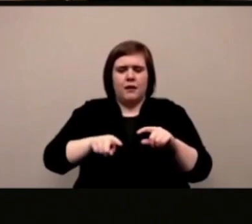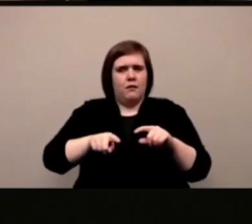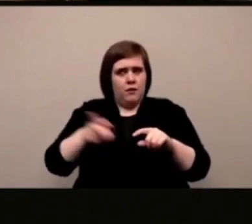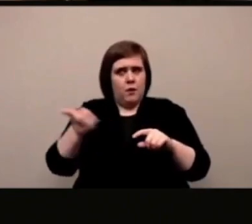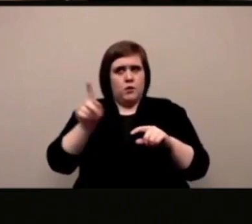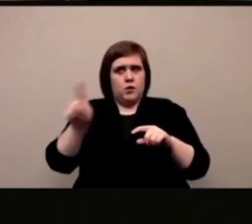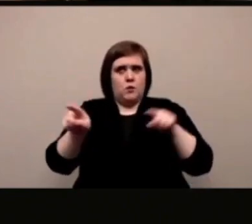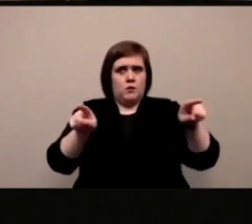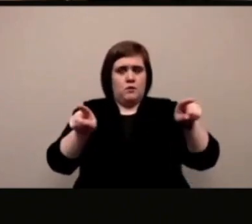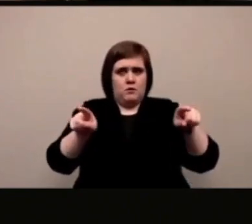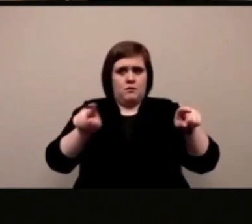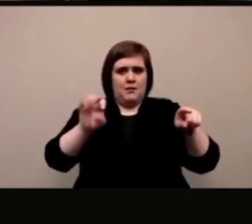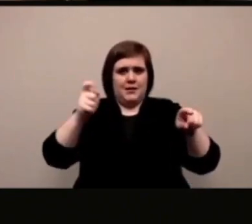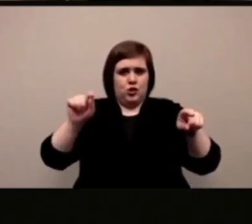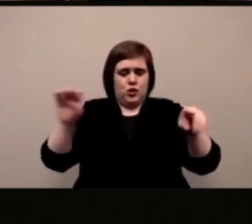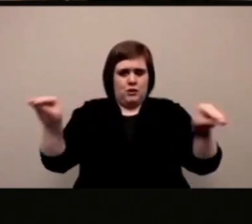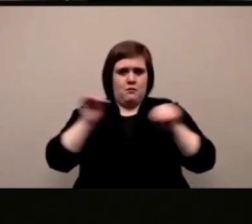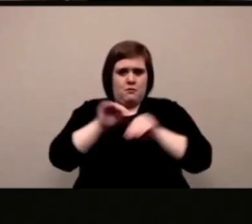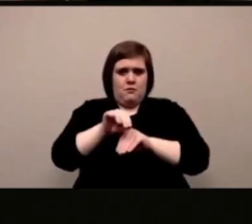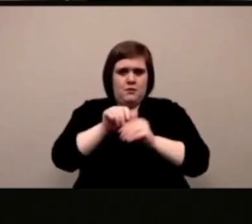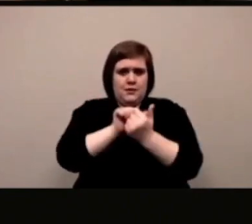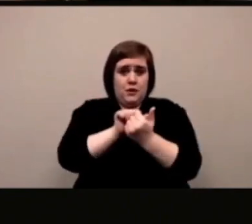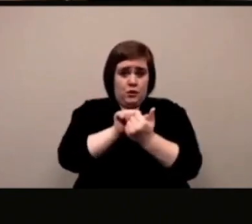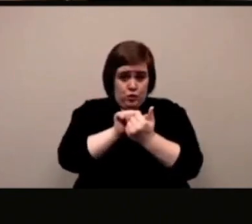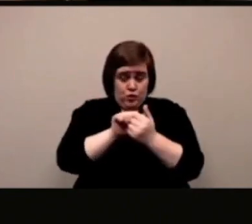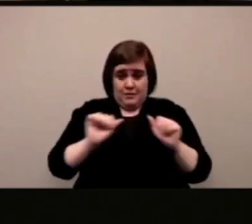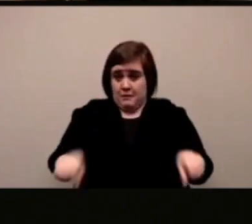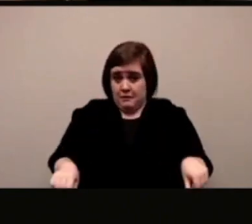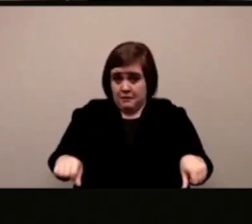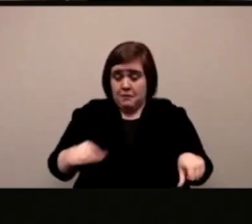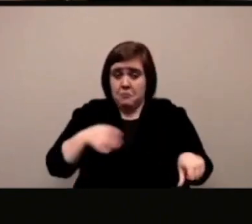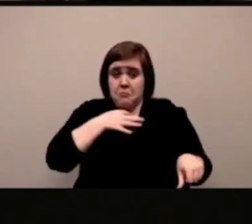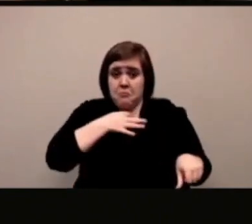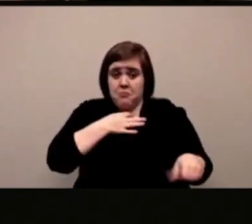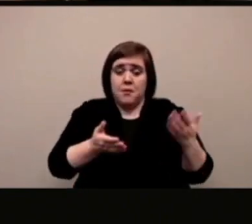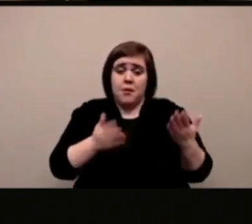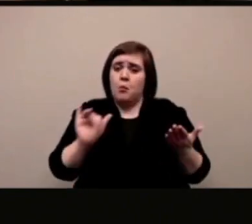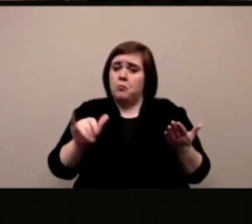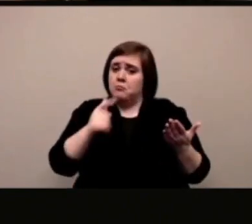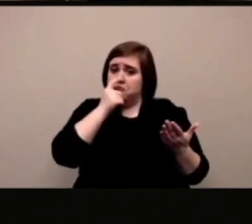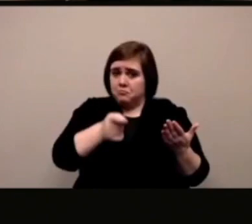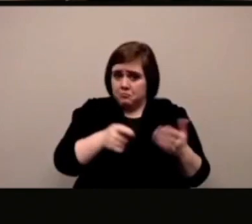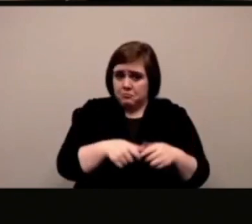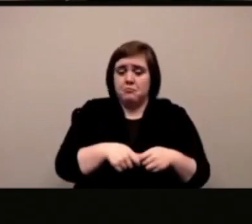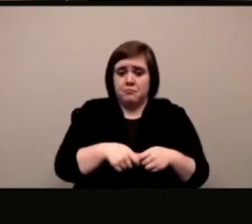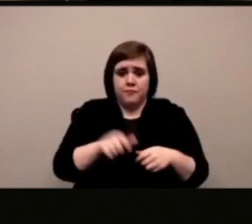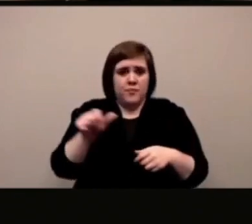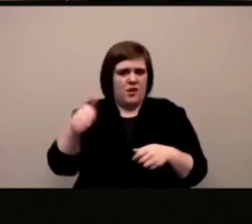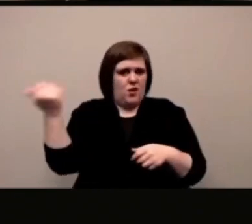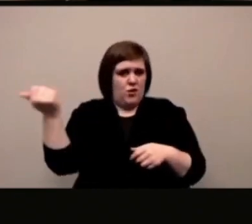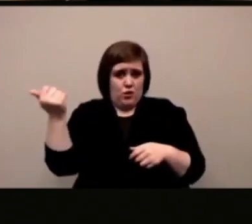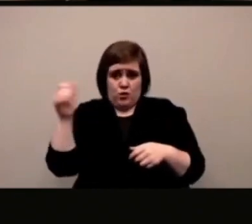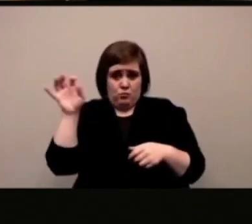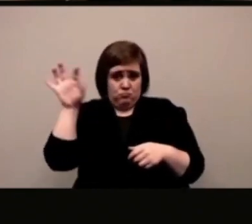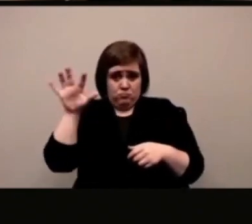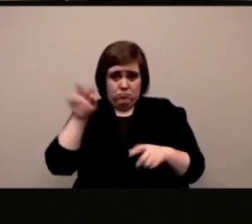the two extensions? So that's an interesting thought. Other participants want to share?